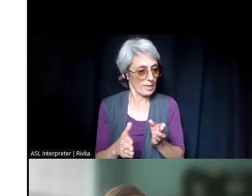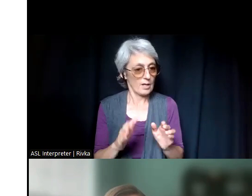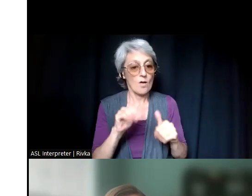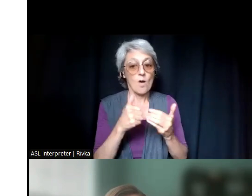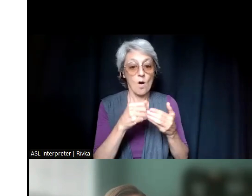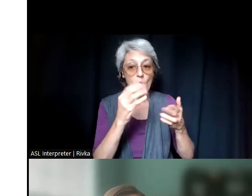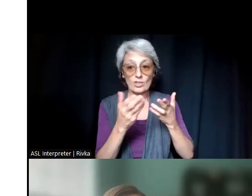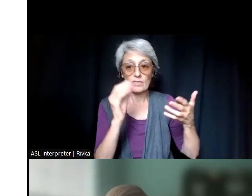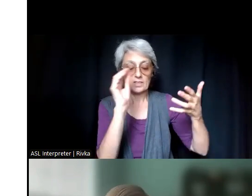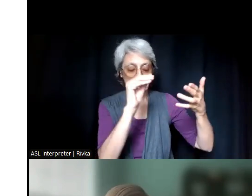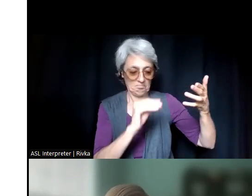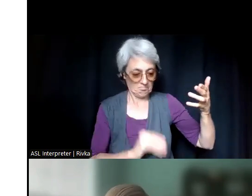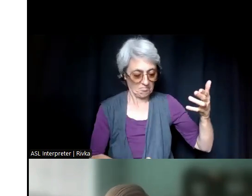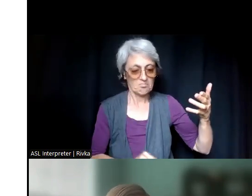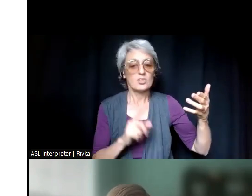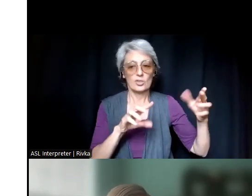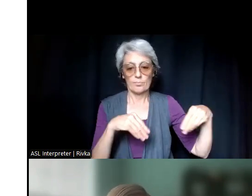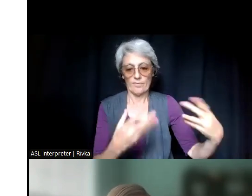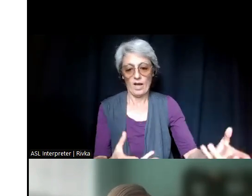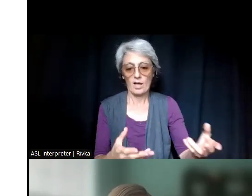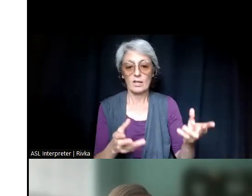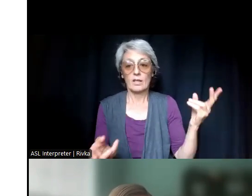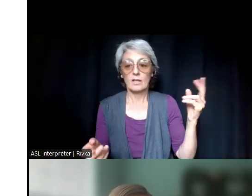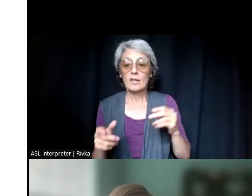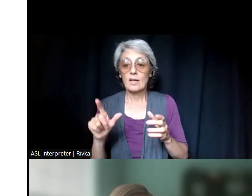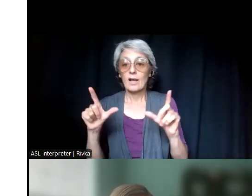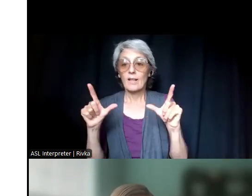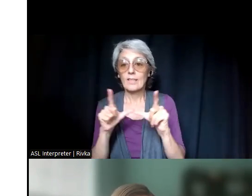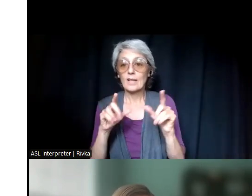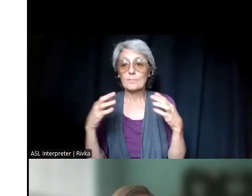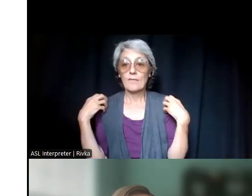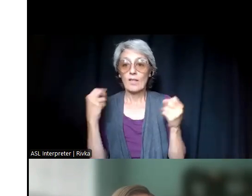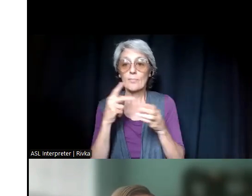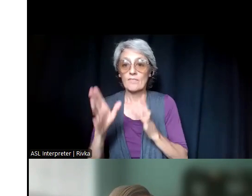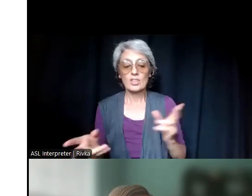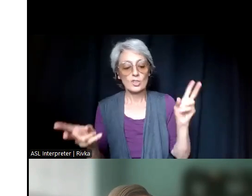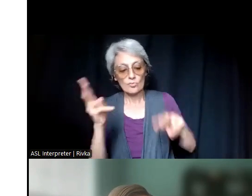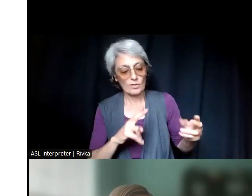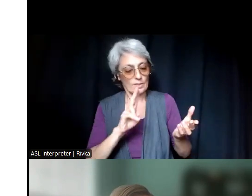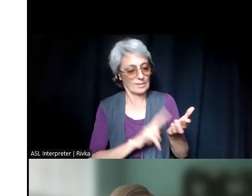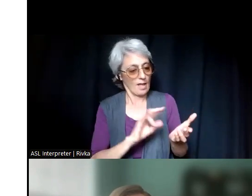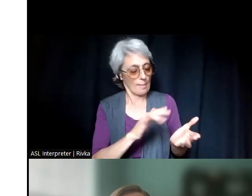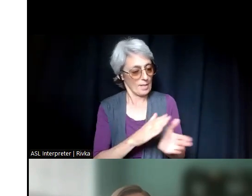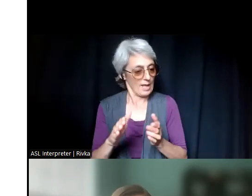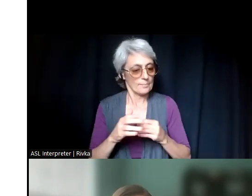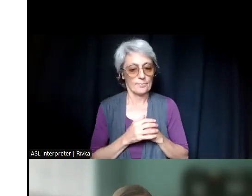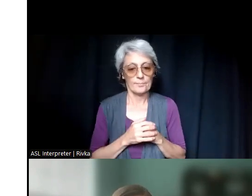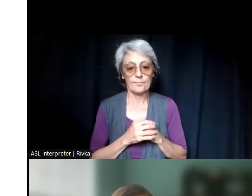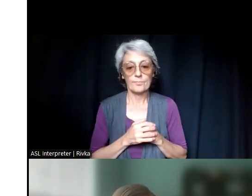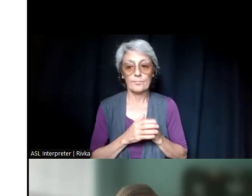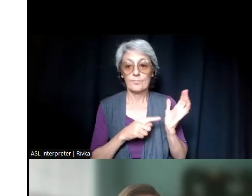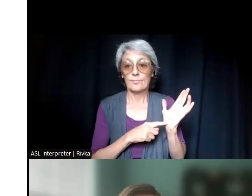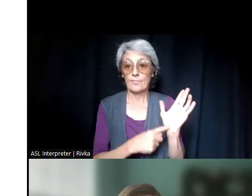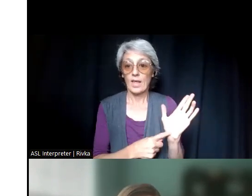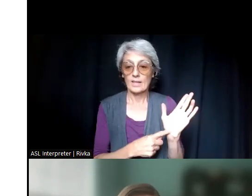provided. That plan is reviewed and signed by a licensed behavioral health professional, and this plan serves as the documentation for